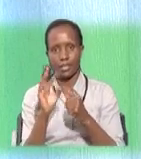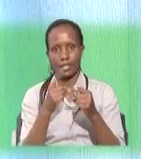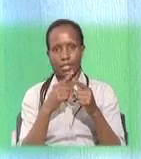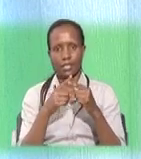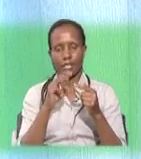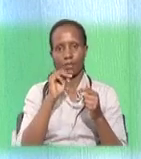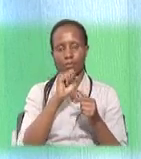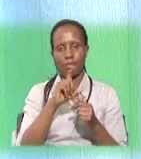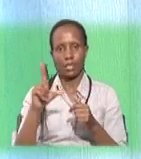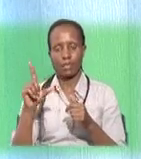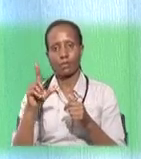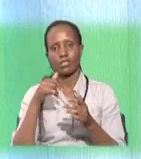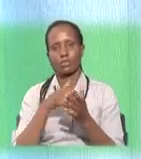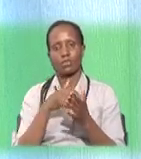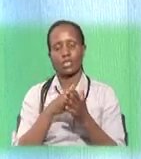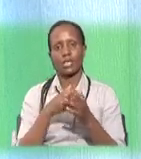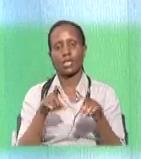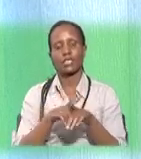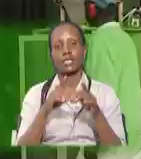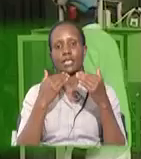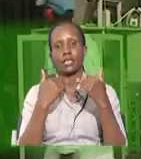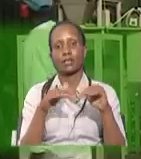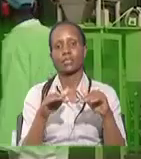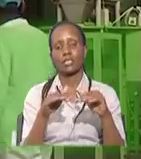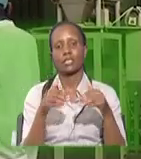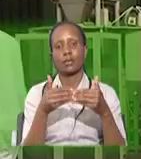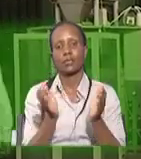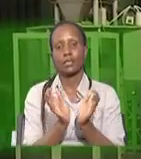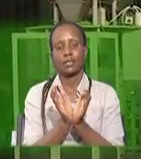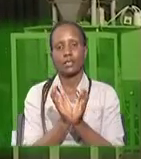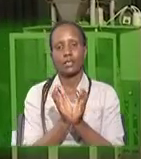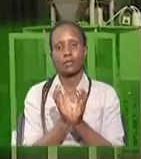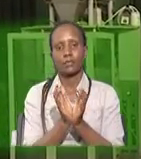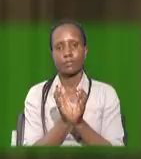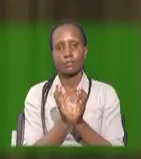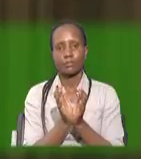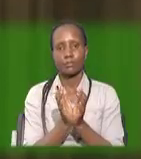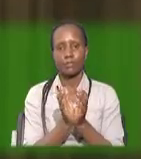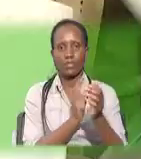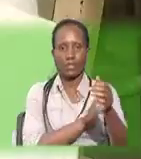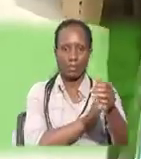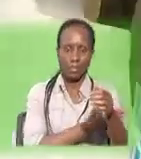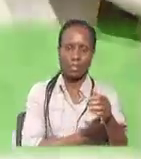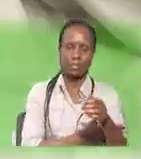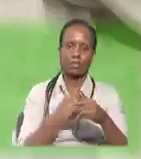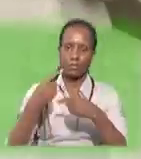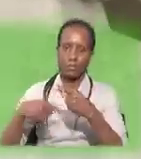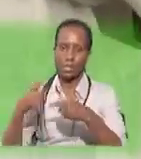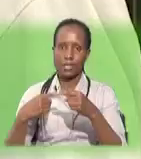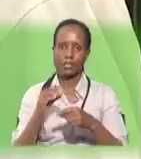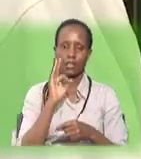1993 is when the mill was incorporated into a limited company. So the capacity of the mill is